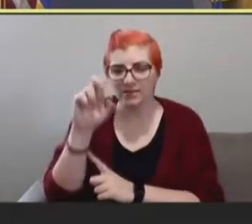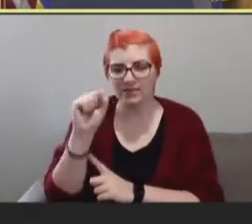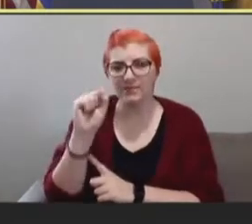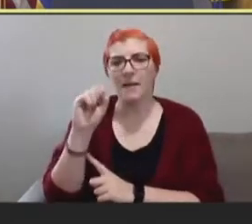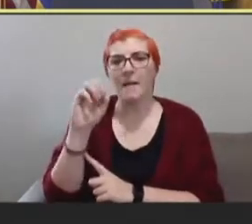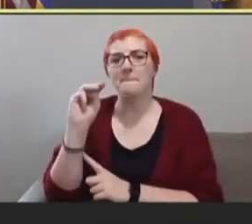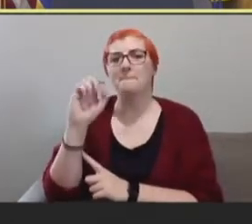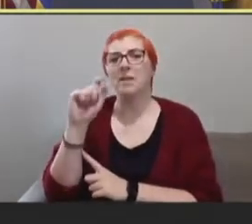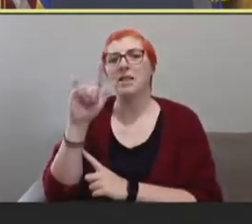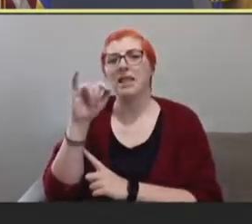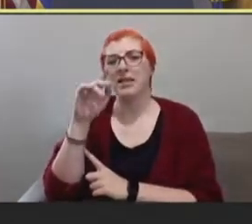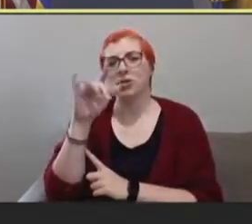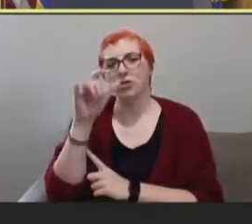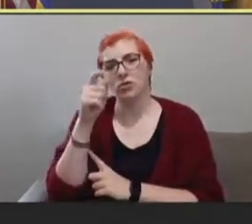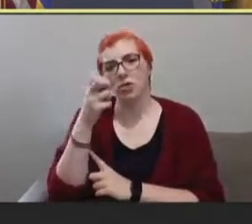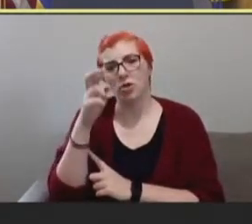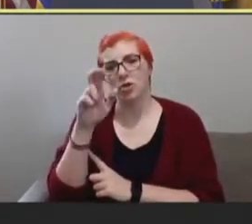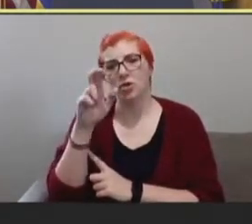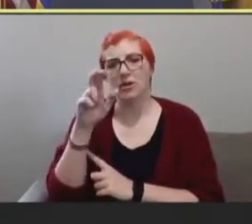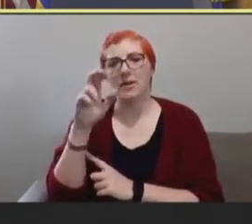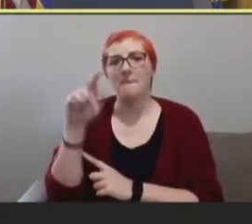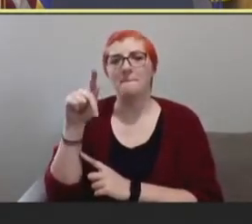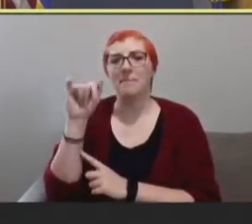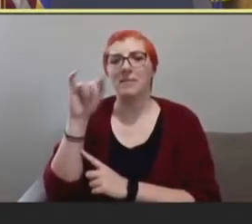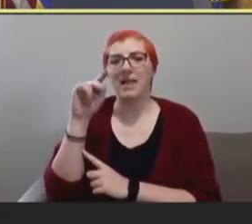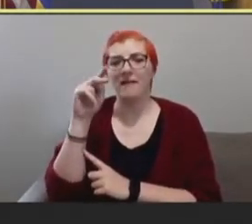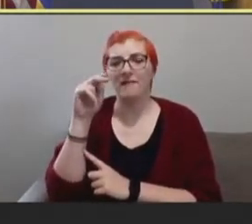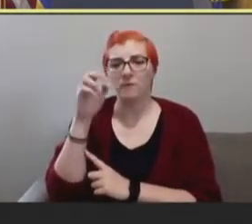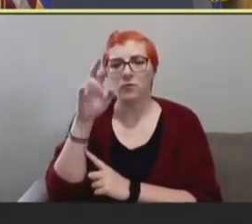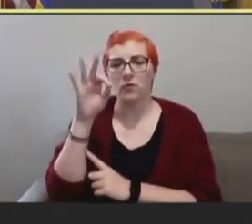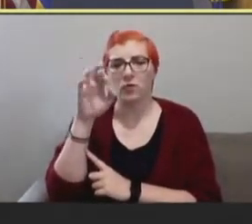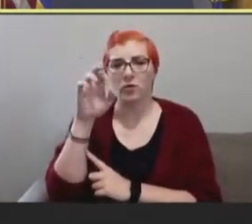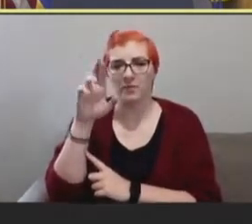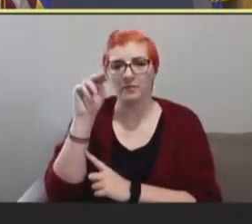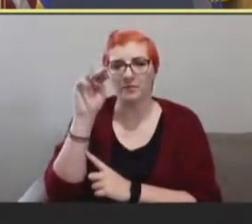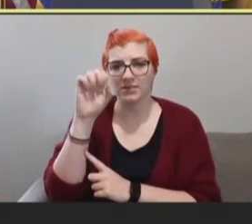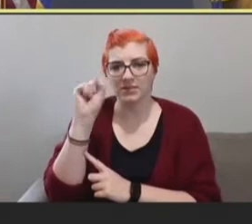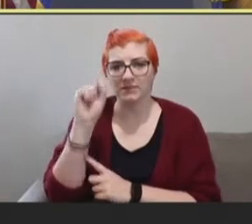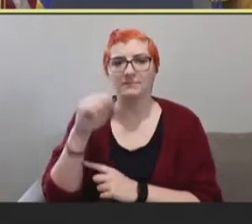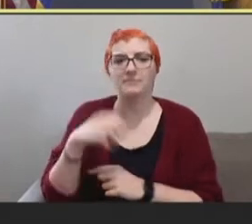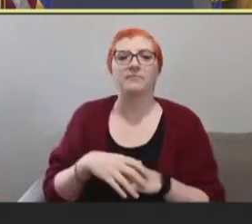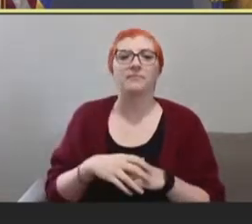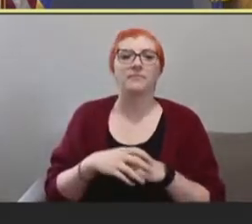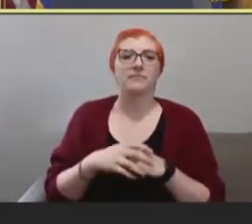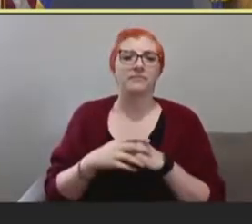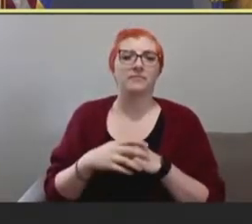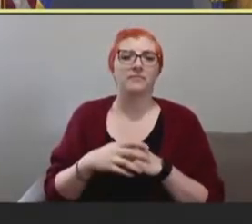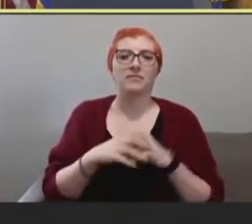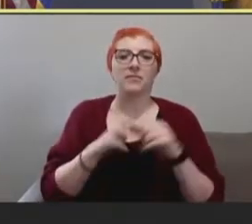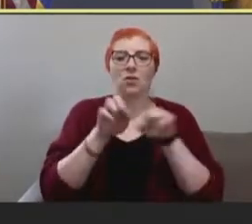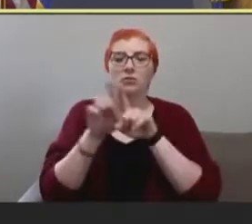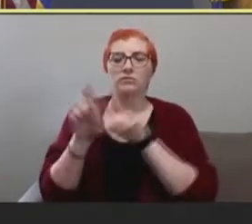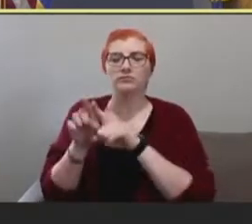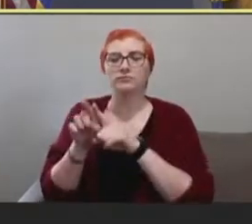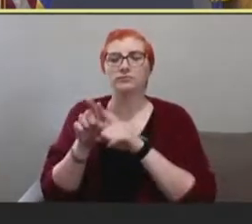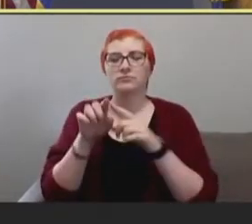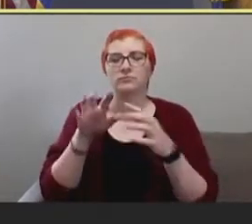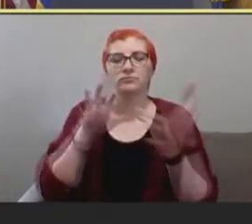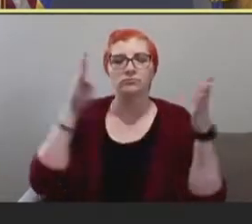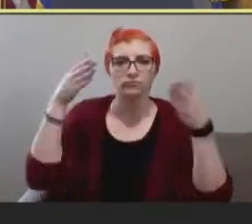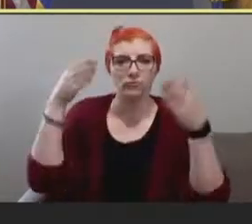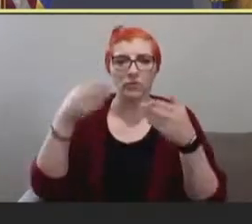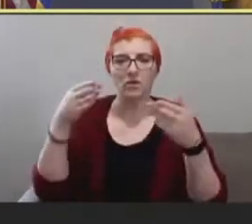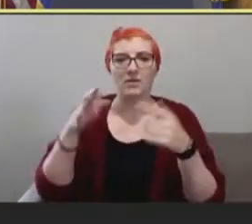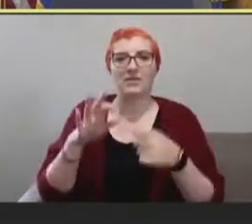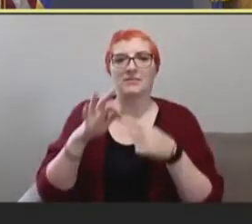technologies. And a forward-looking approach to introduce vaccines for special patient populations and